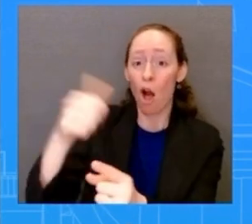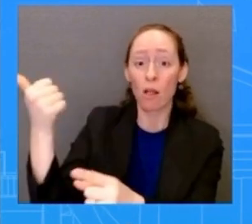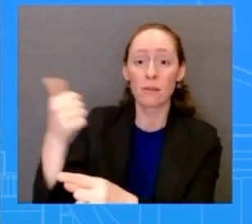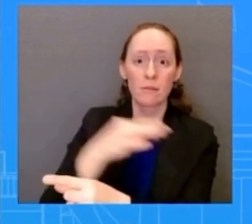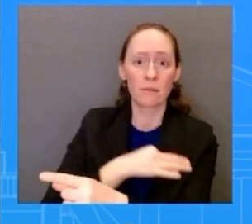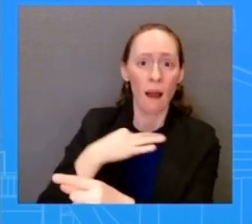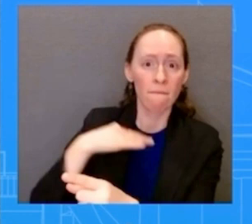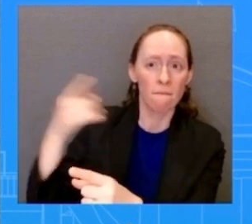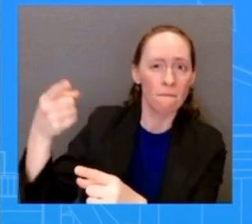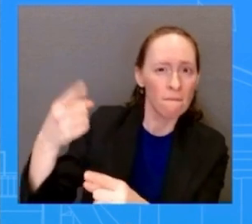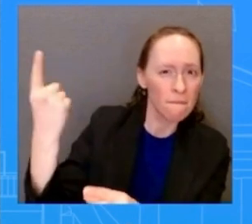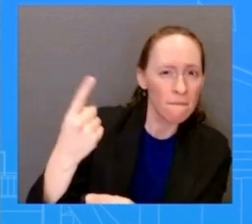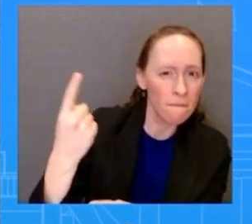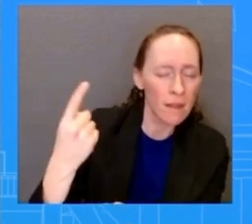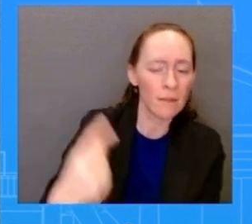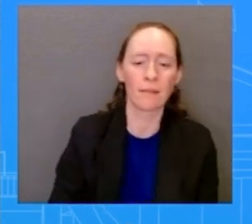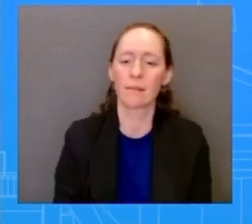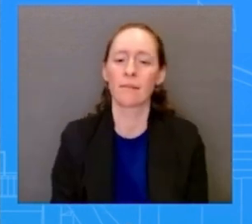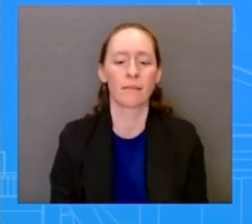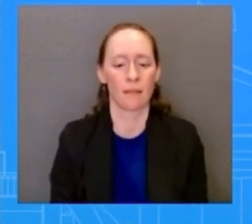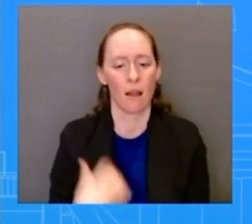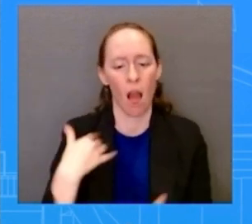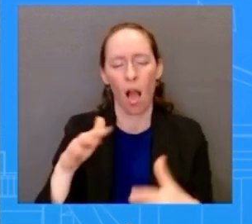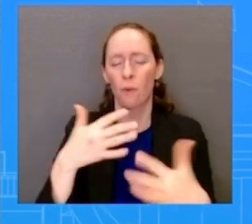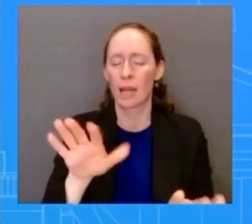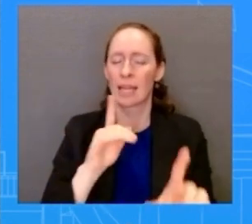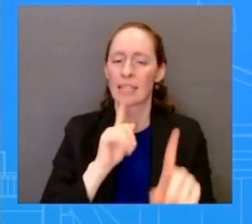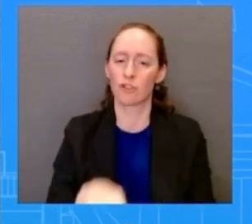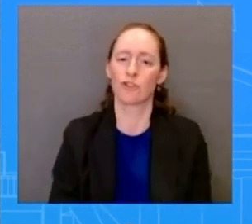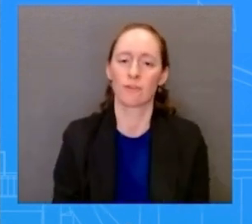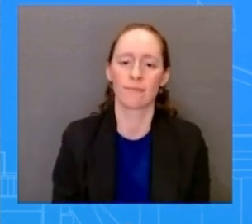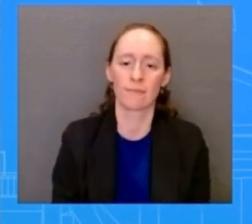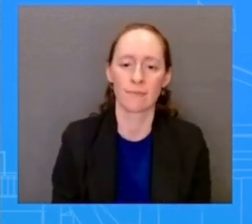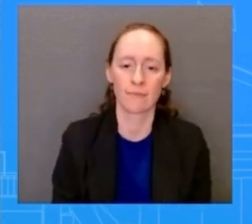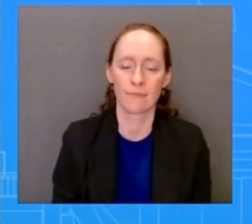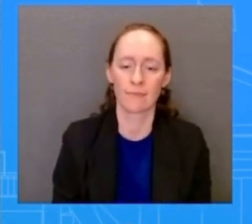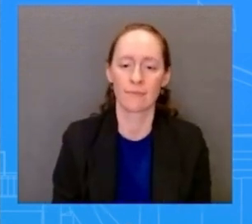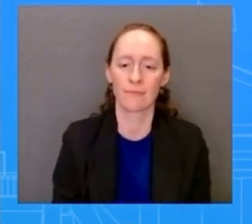I just answered that question. I said we have someone currently,